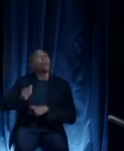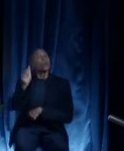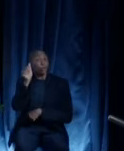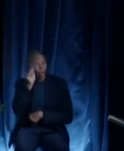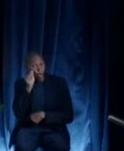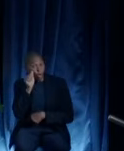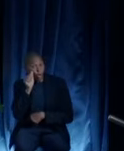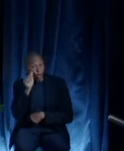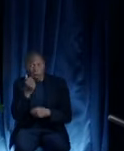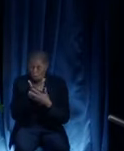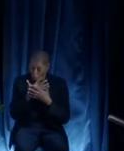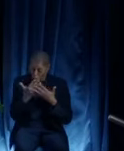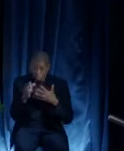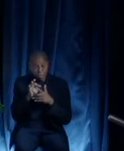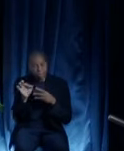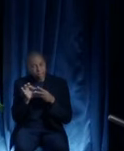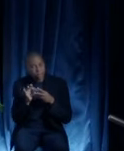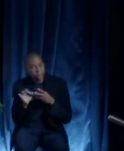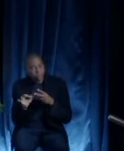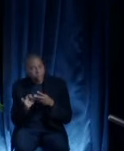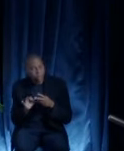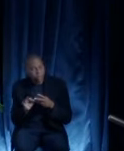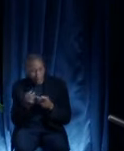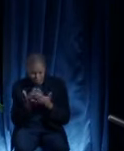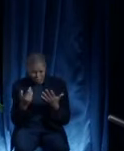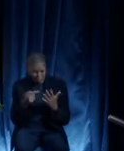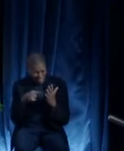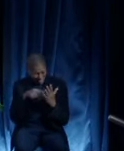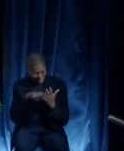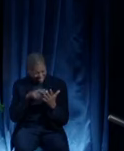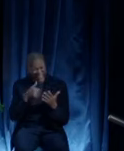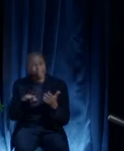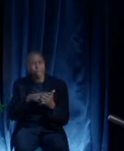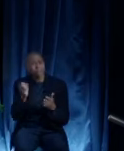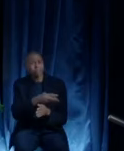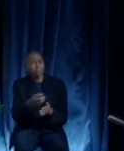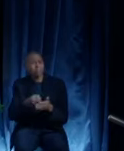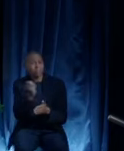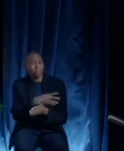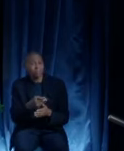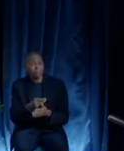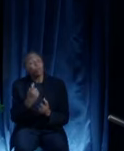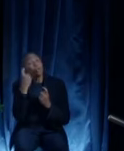case. And I mean, with regard to James's sexuality,